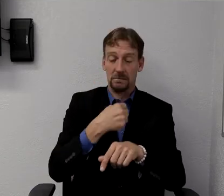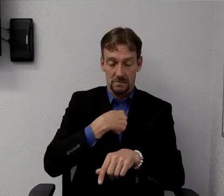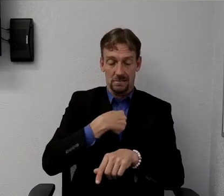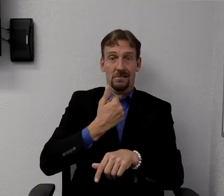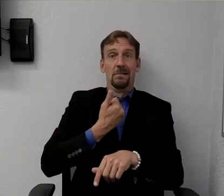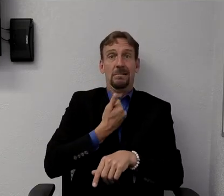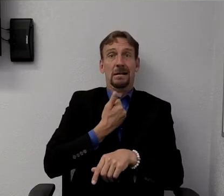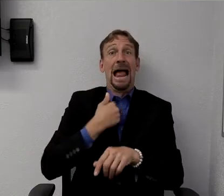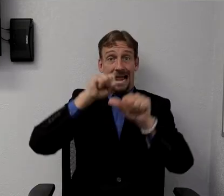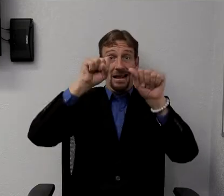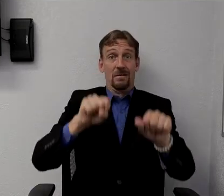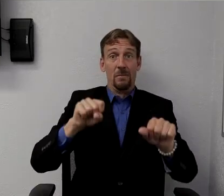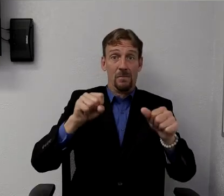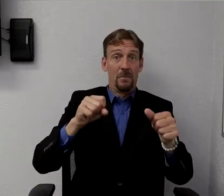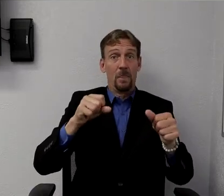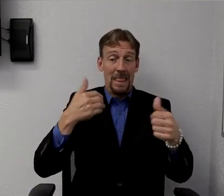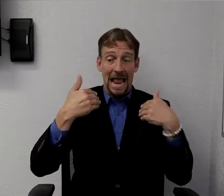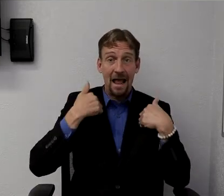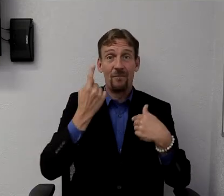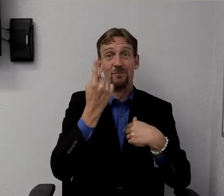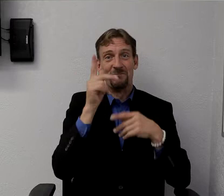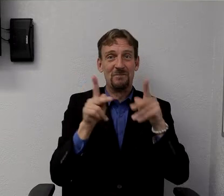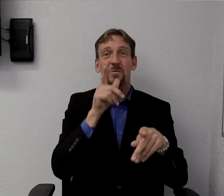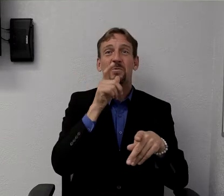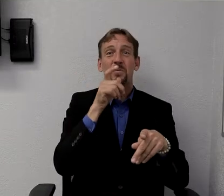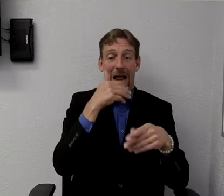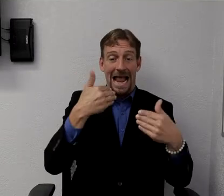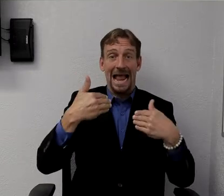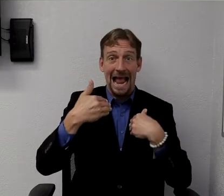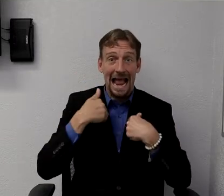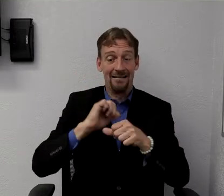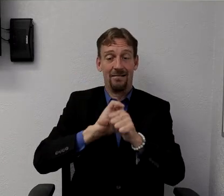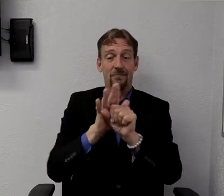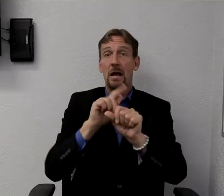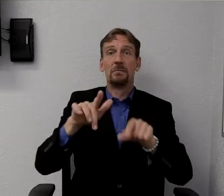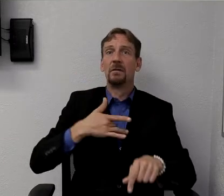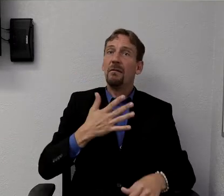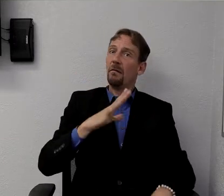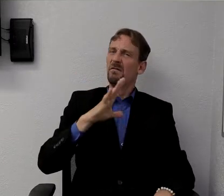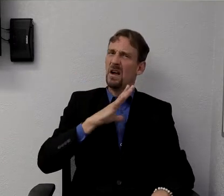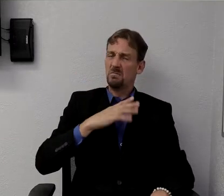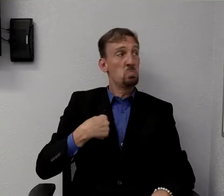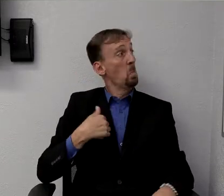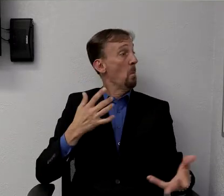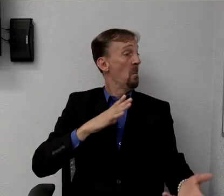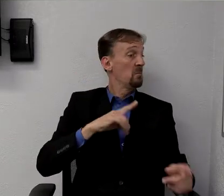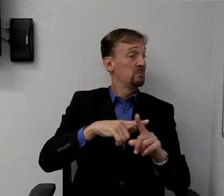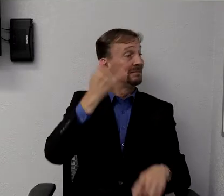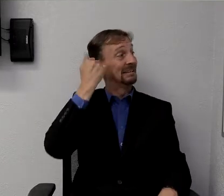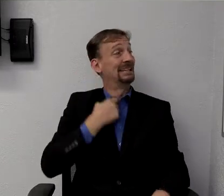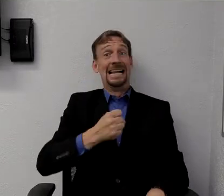one of those people who's asymptomatic and feels just fine, but if I was to cough or sneeze on somebody